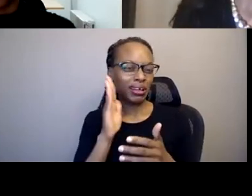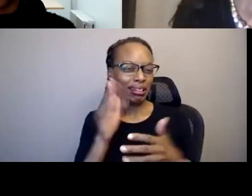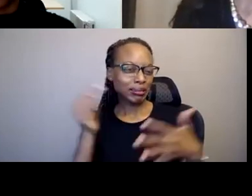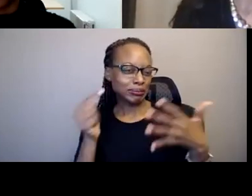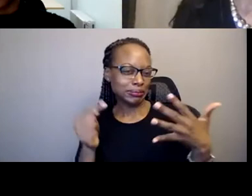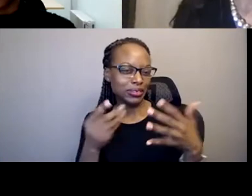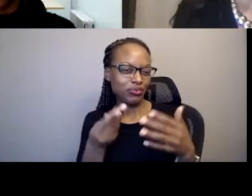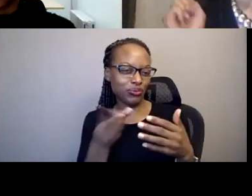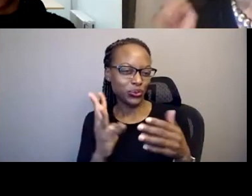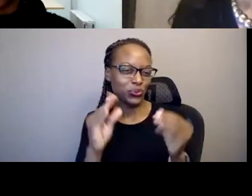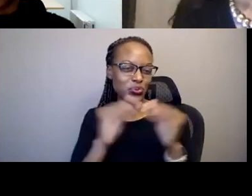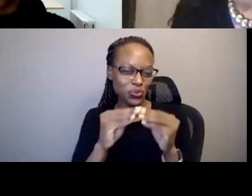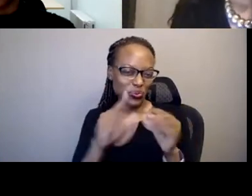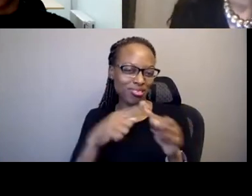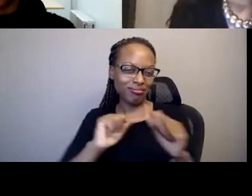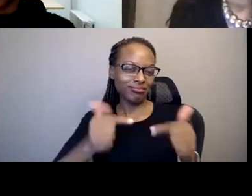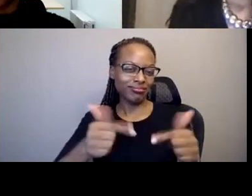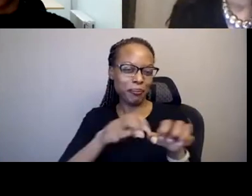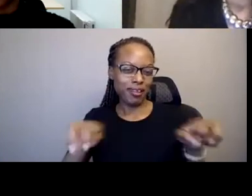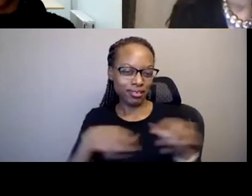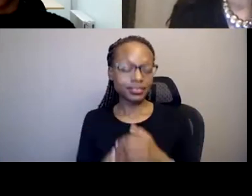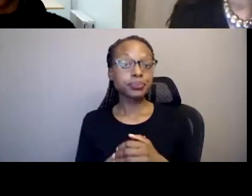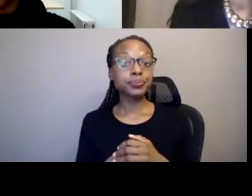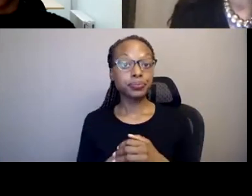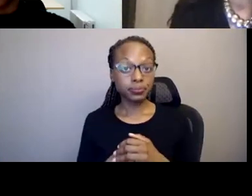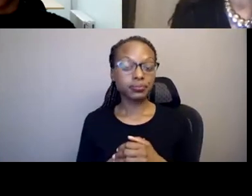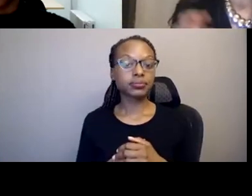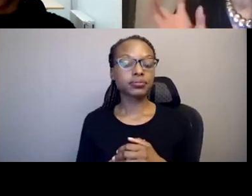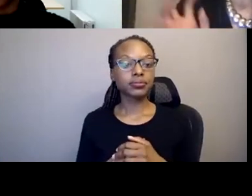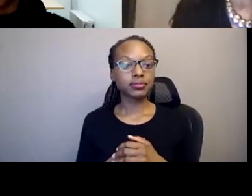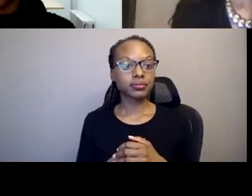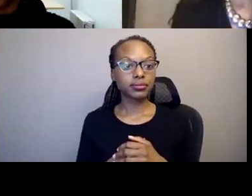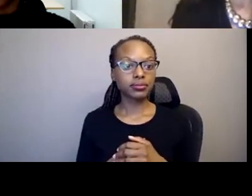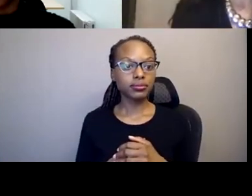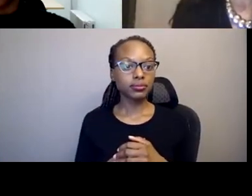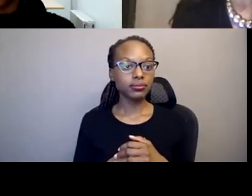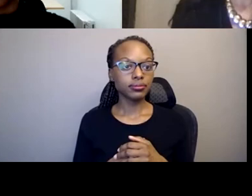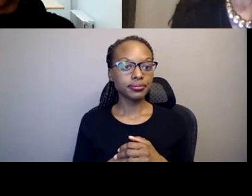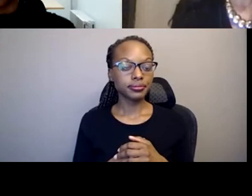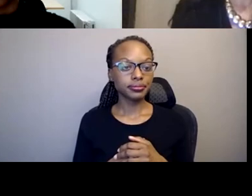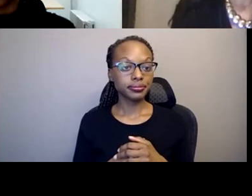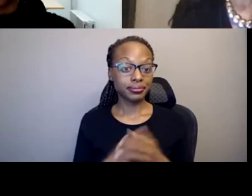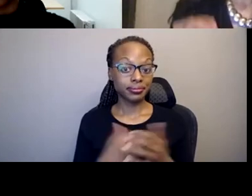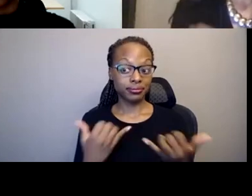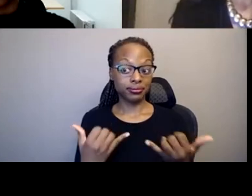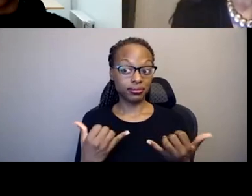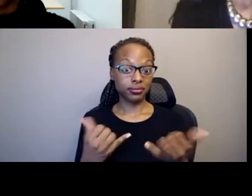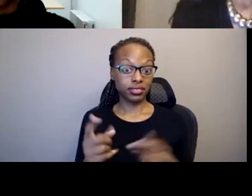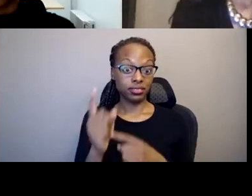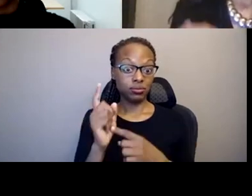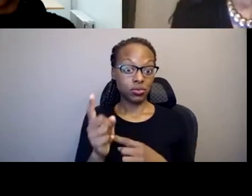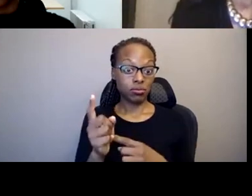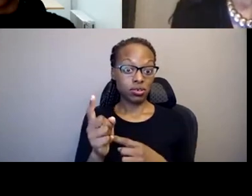dear panelists. At this moment in time, we are witnessing and we are in the midst of unprecedented